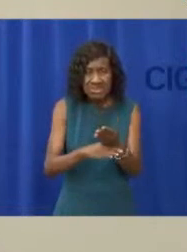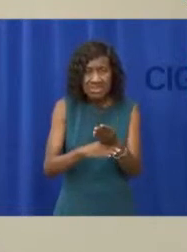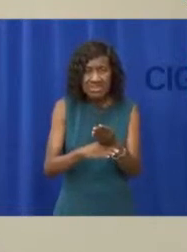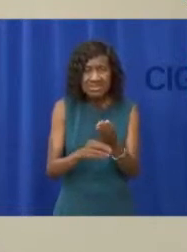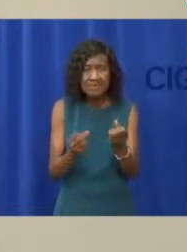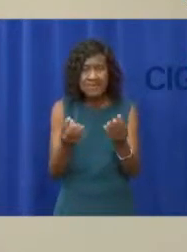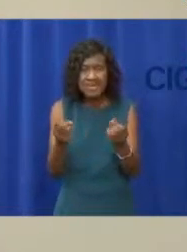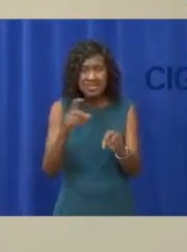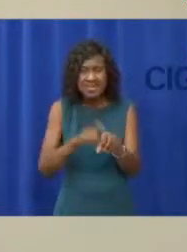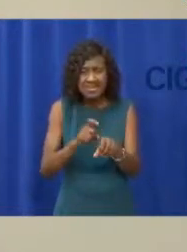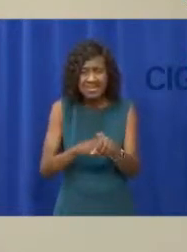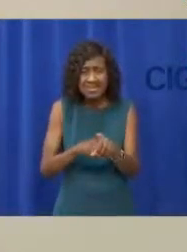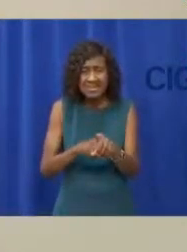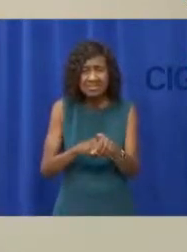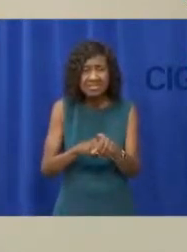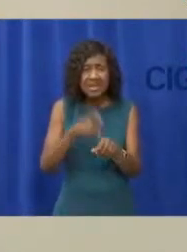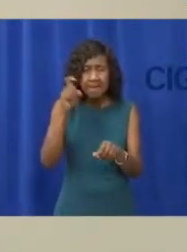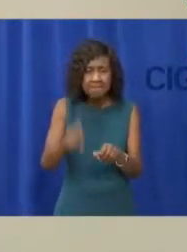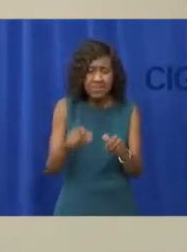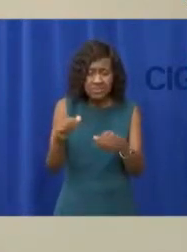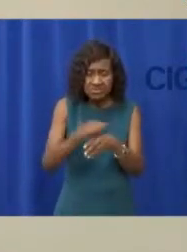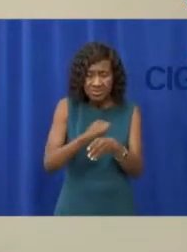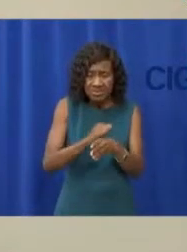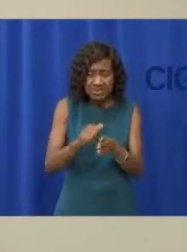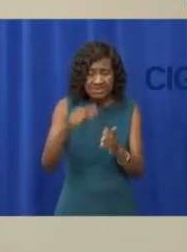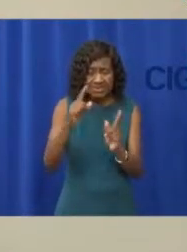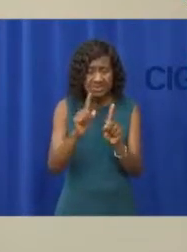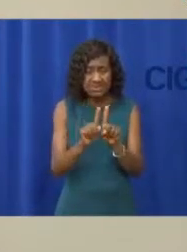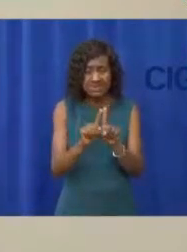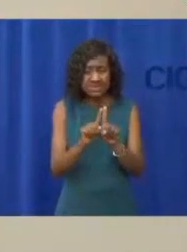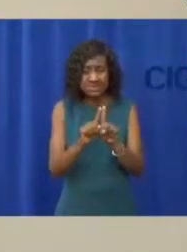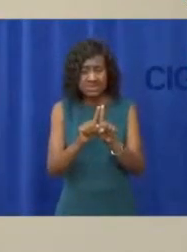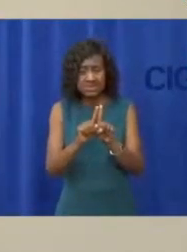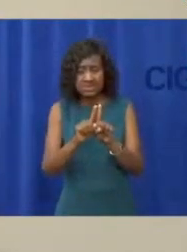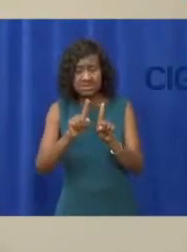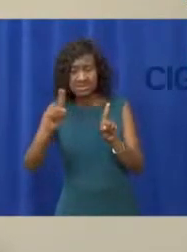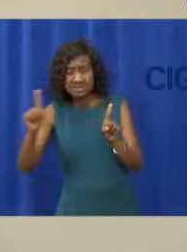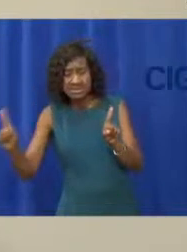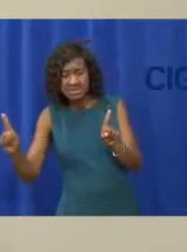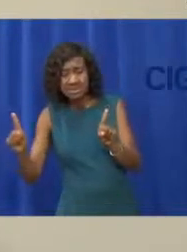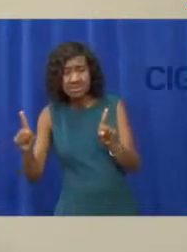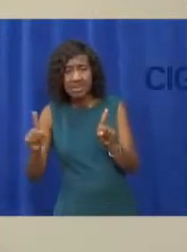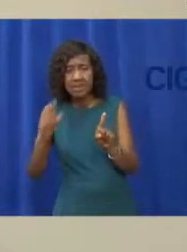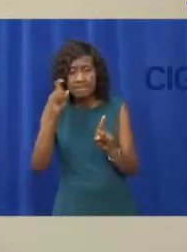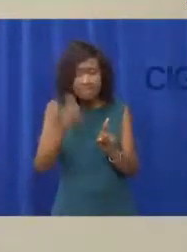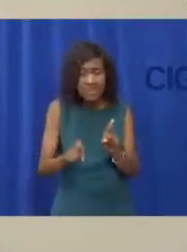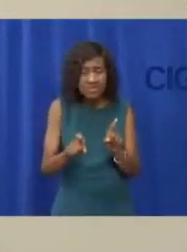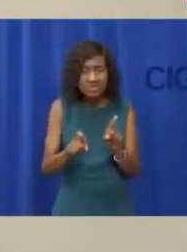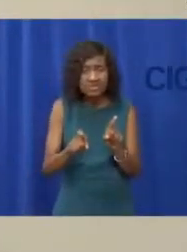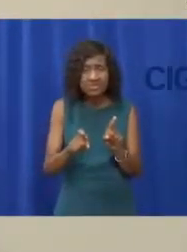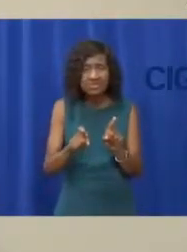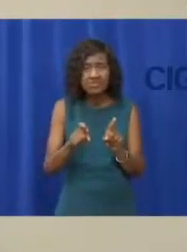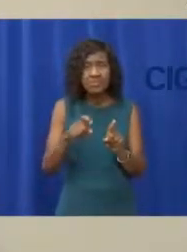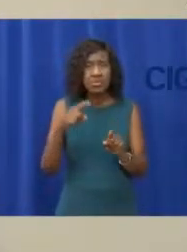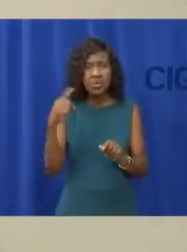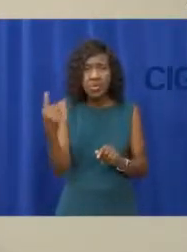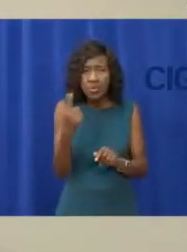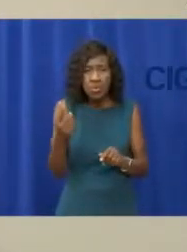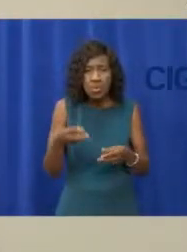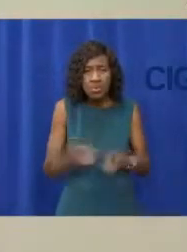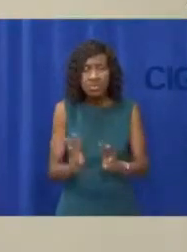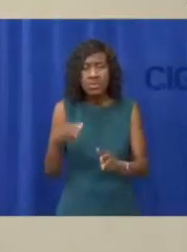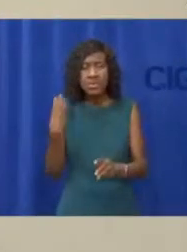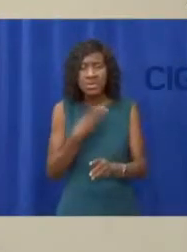practice social distancing. That is the only way that we are going to avoid this